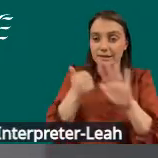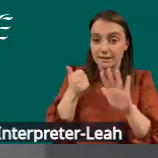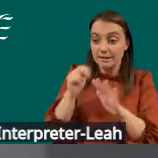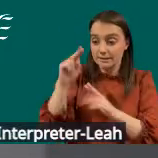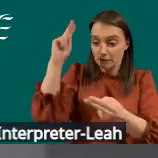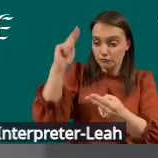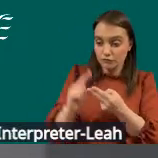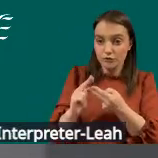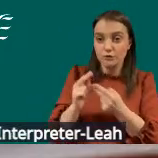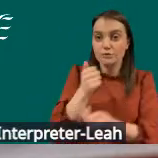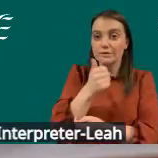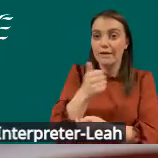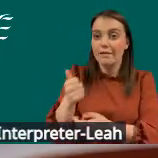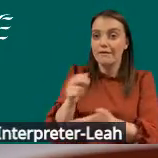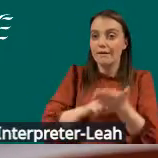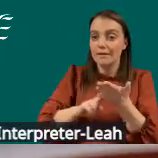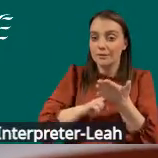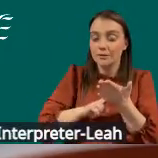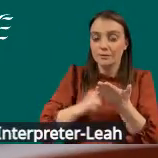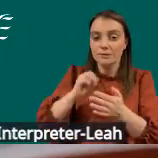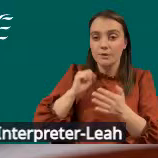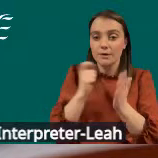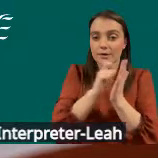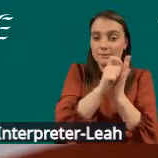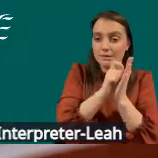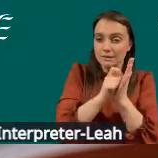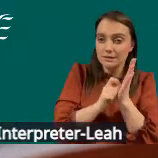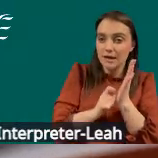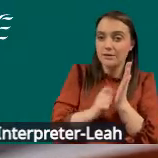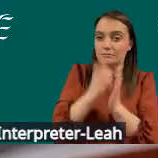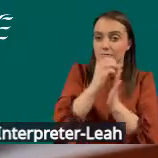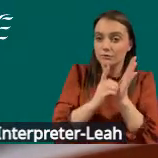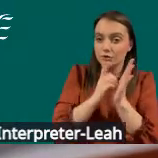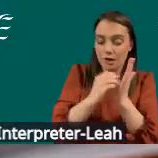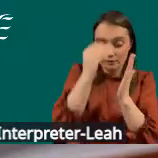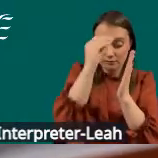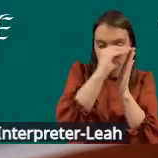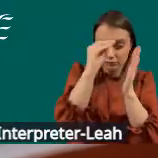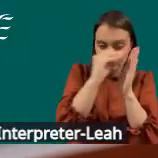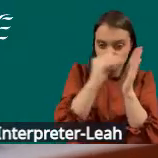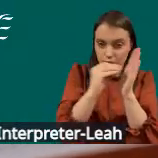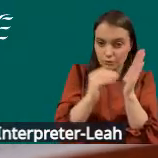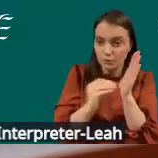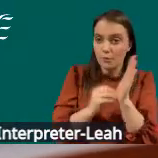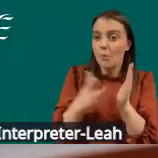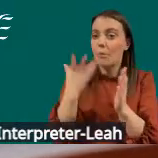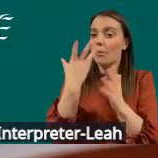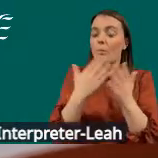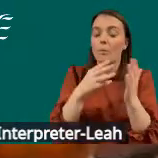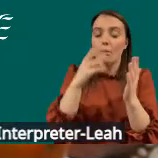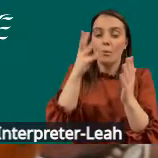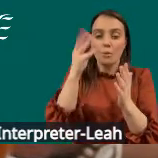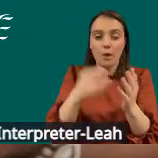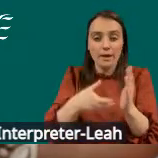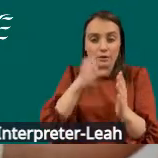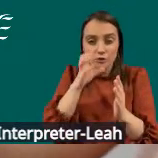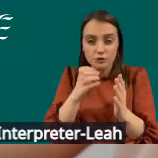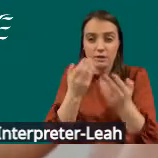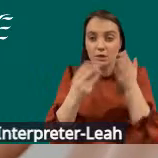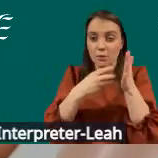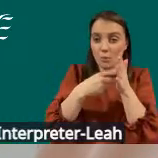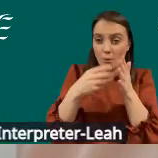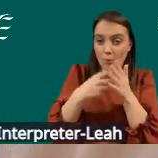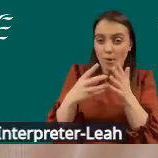your alcohol use. Keeping an alcohol diary. Note how much you drink, when and why. Choose